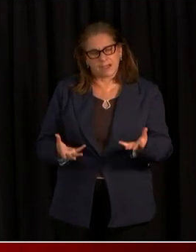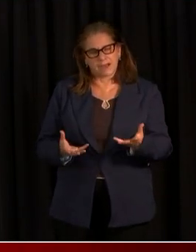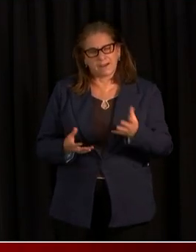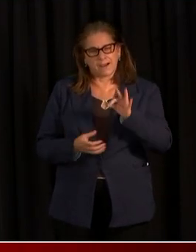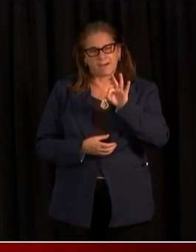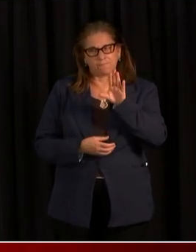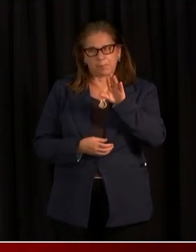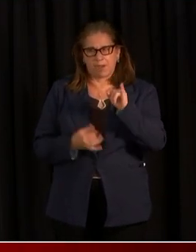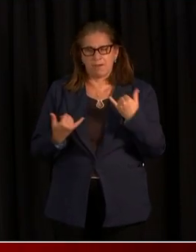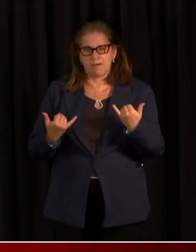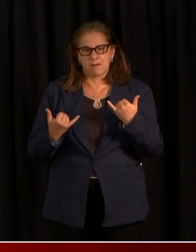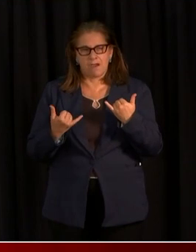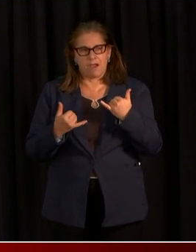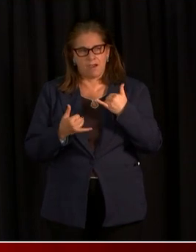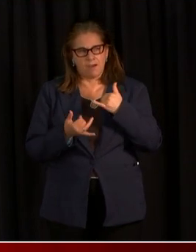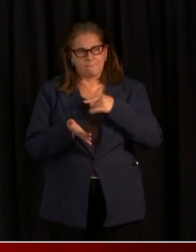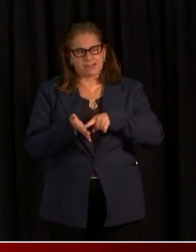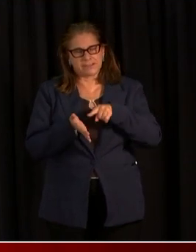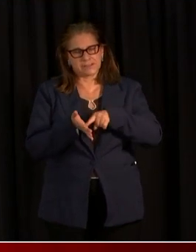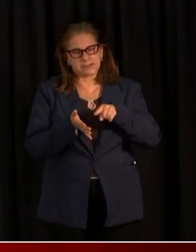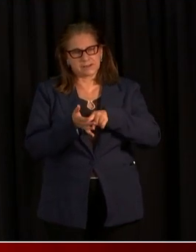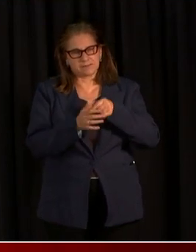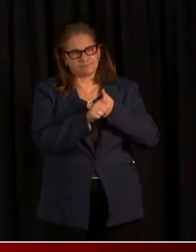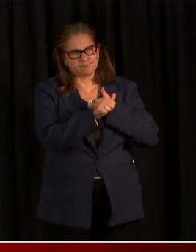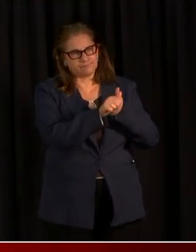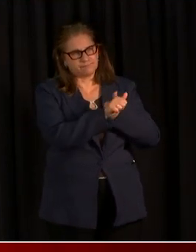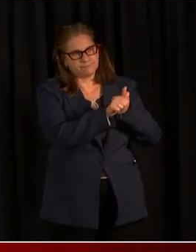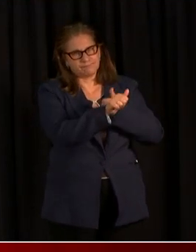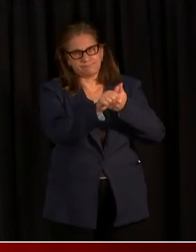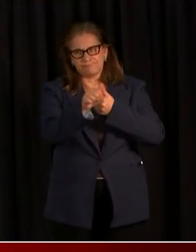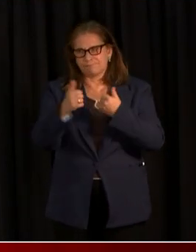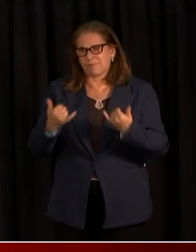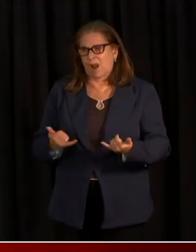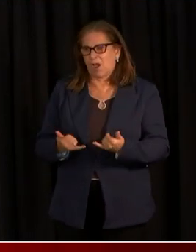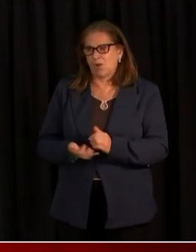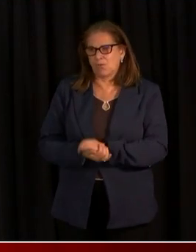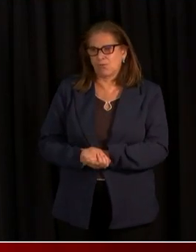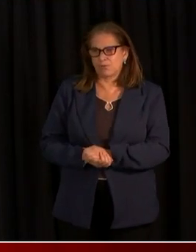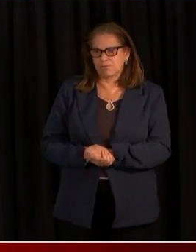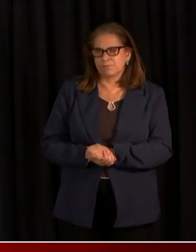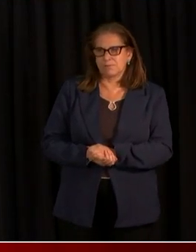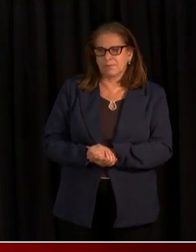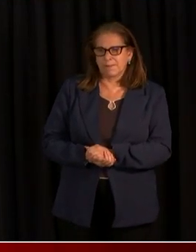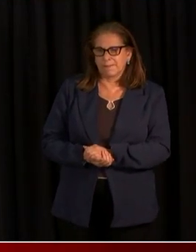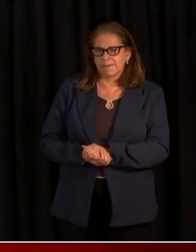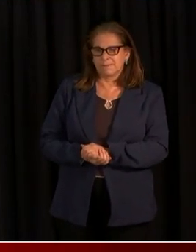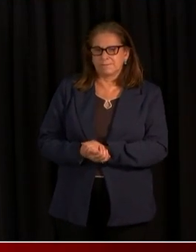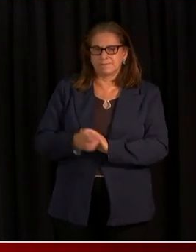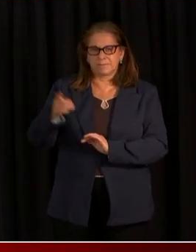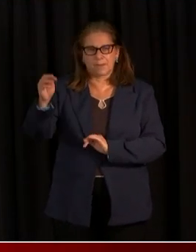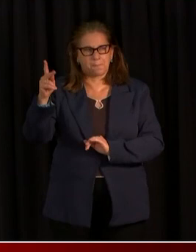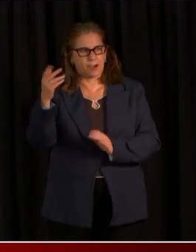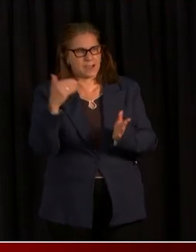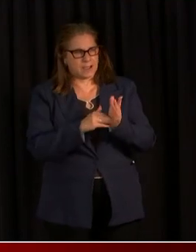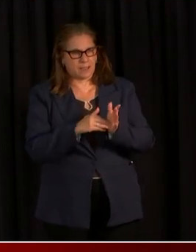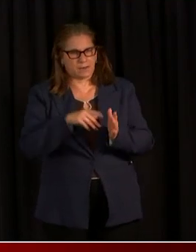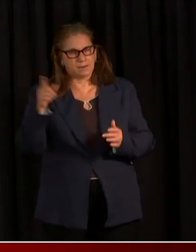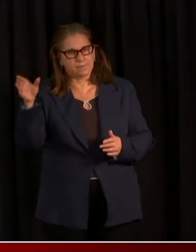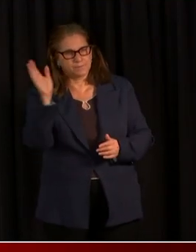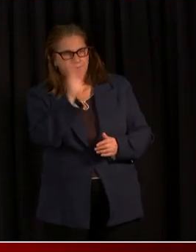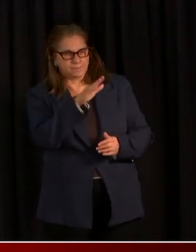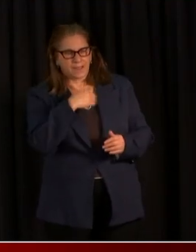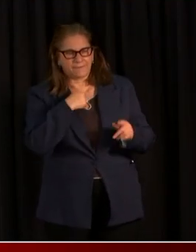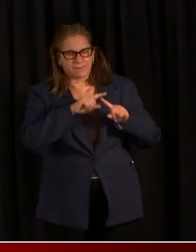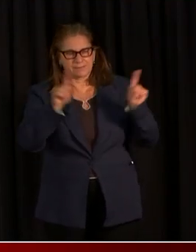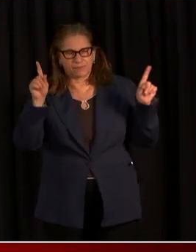more detailed briefing on what that entails. Yes, sir. A couple off topic. Okay. I know you signed on